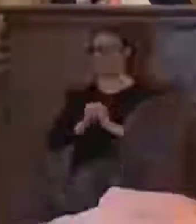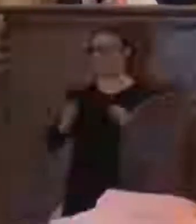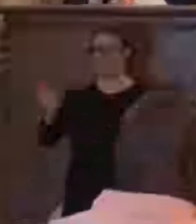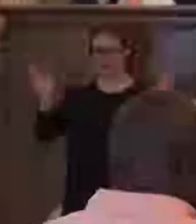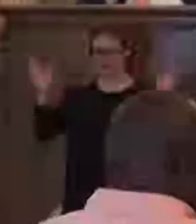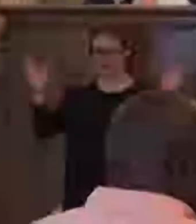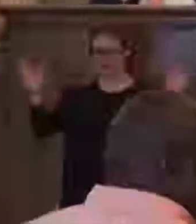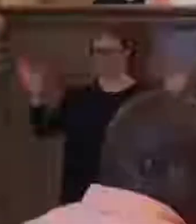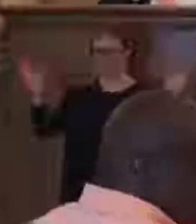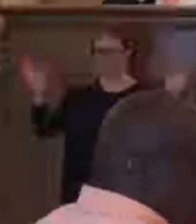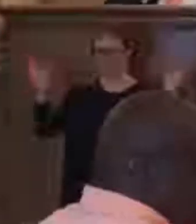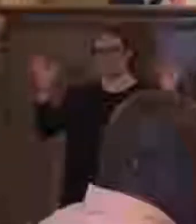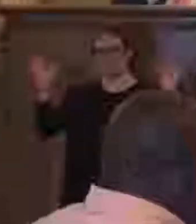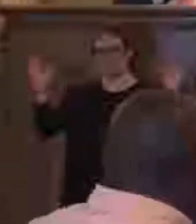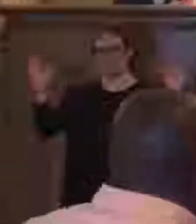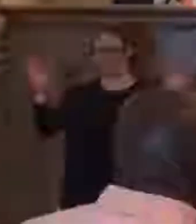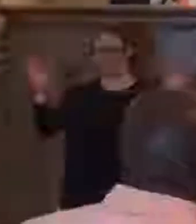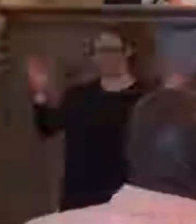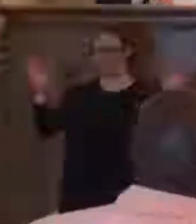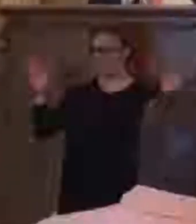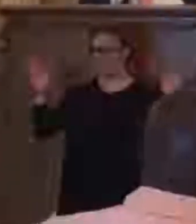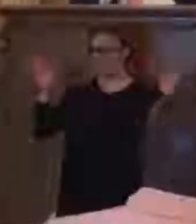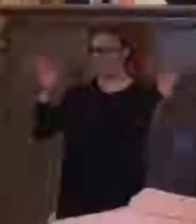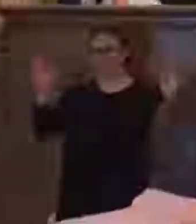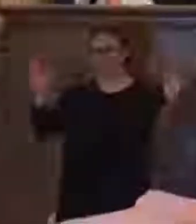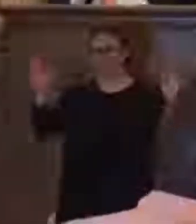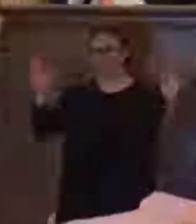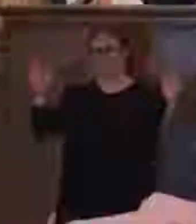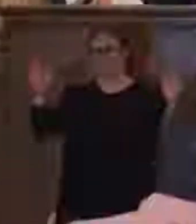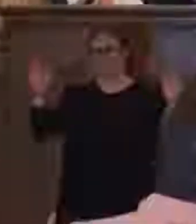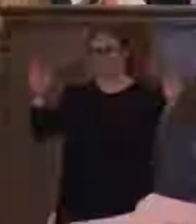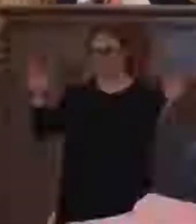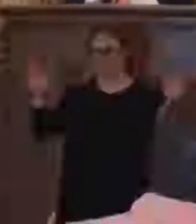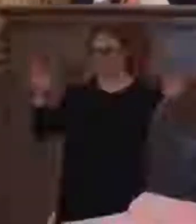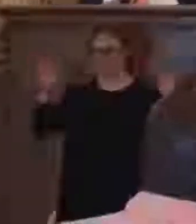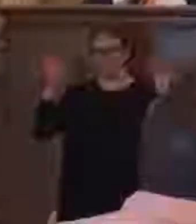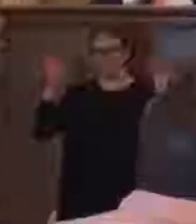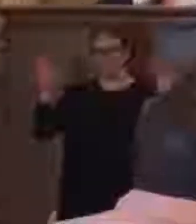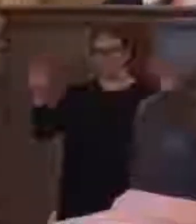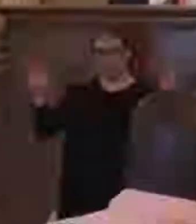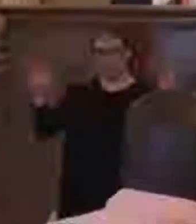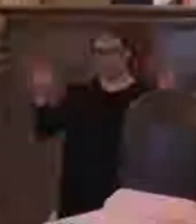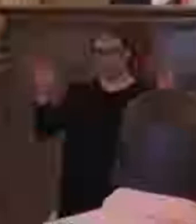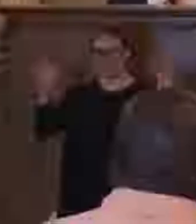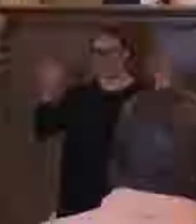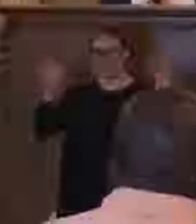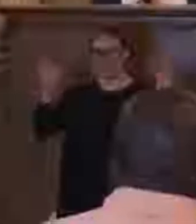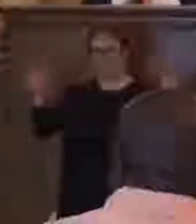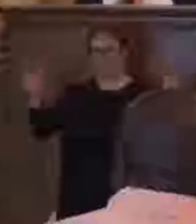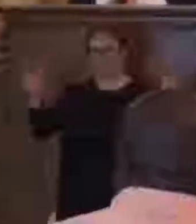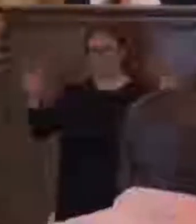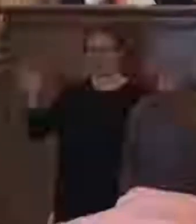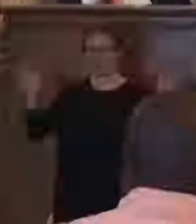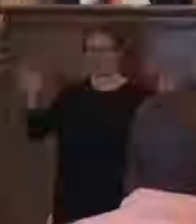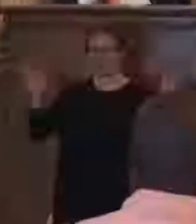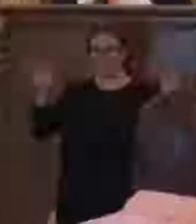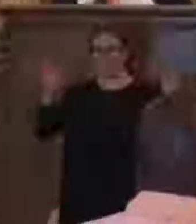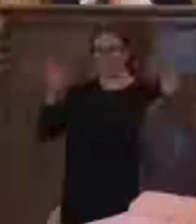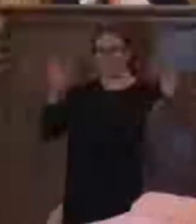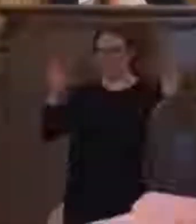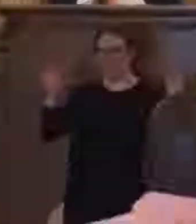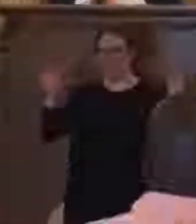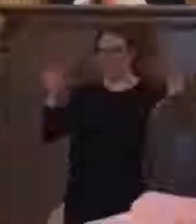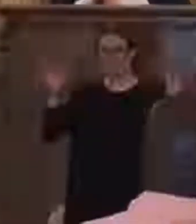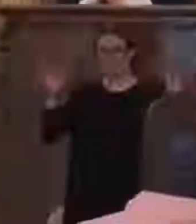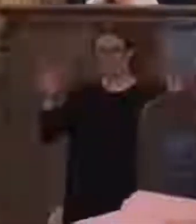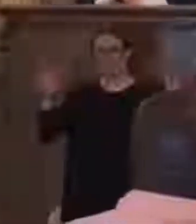worship. Lord, I thank you for what you're doing in this place. God, I thank you for what I'm feeling right now. God, I thank you for ministering to every